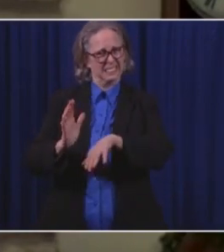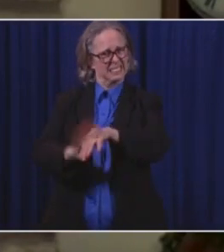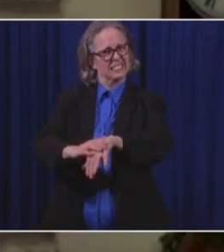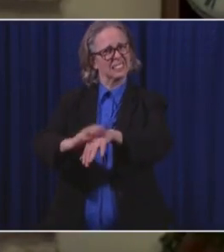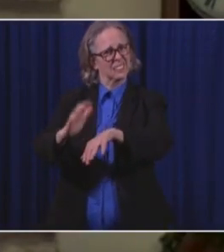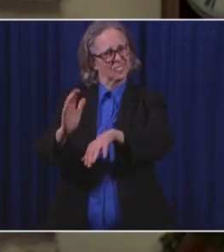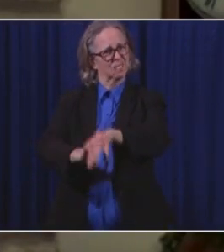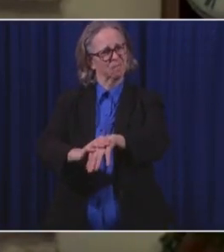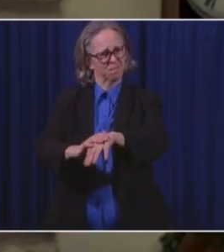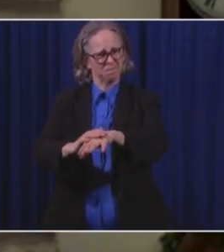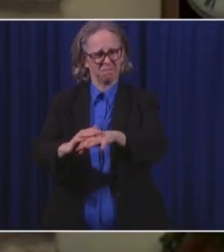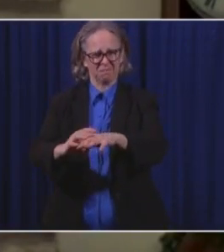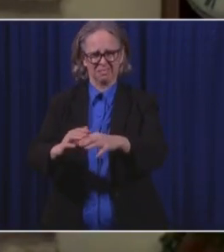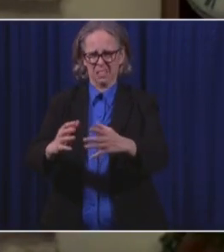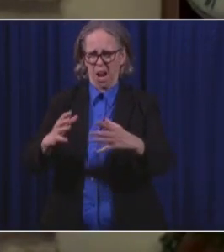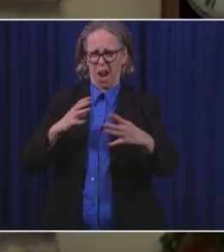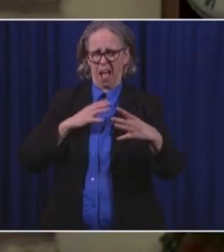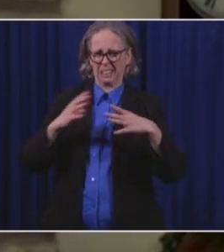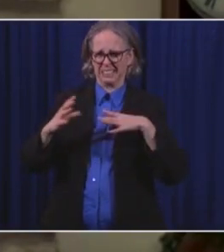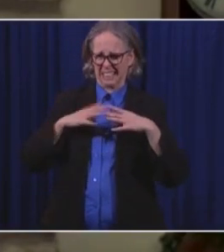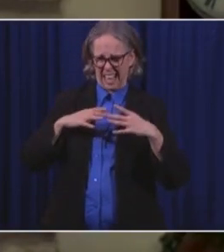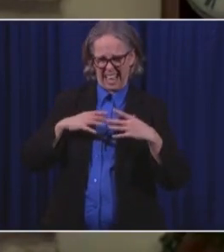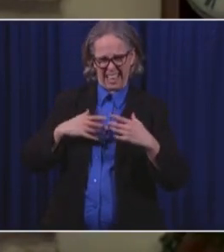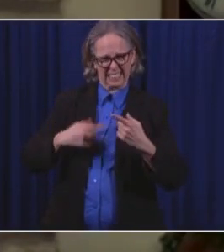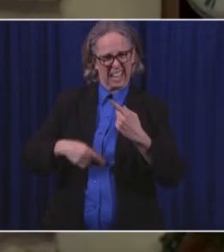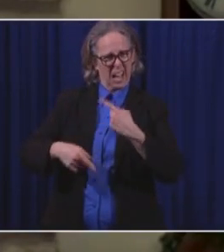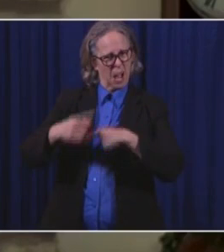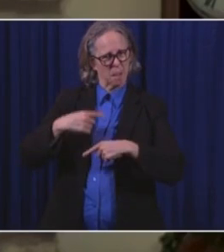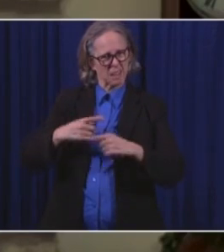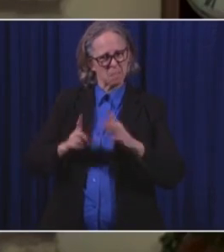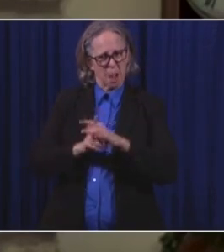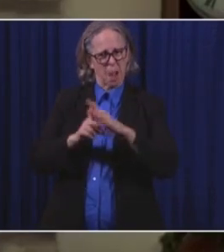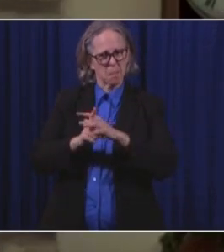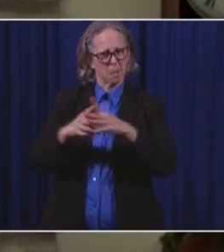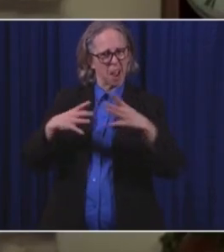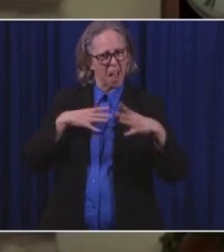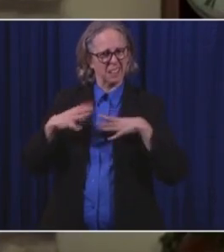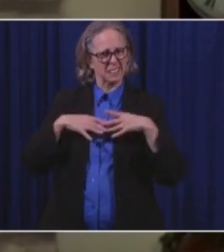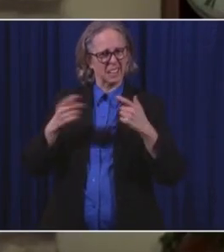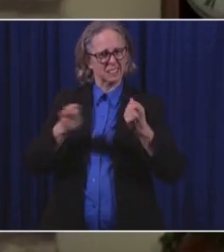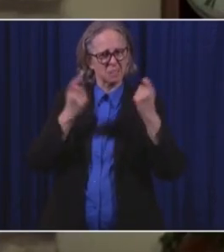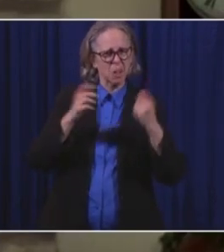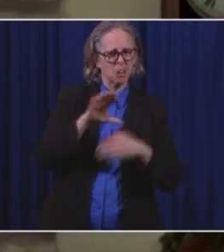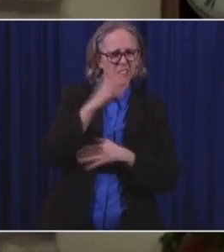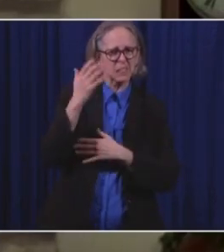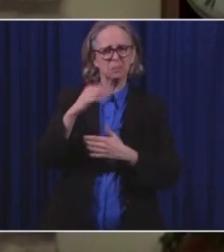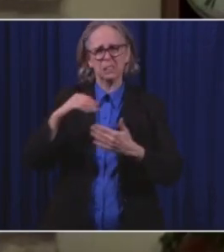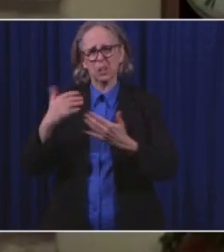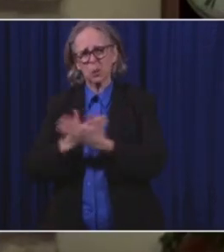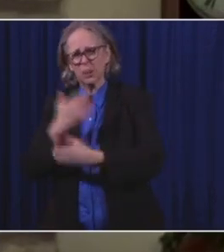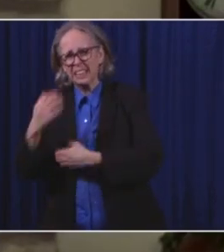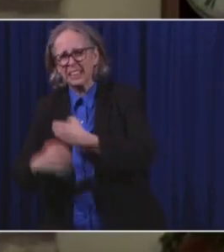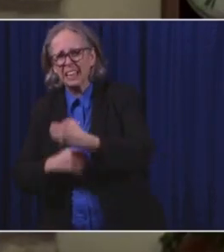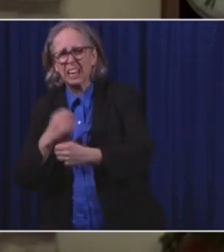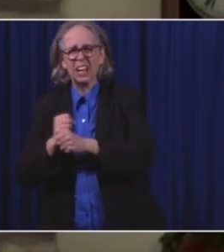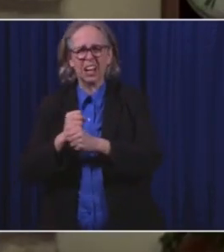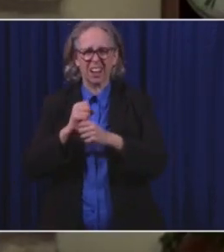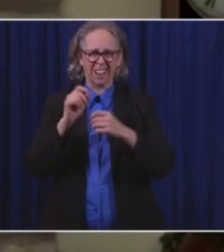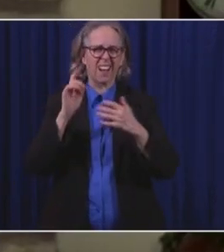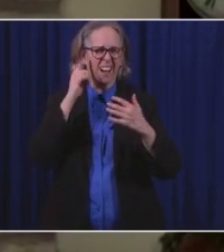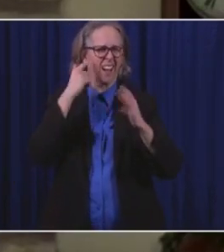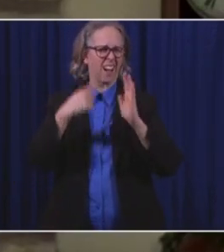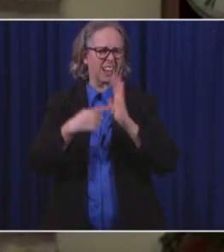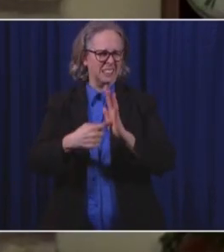the holidays together, where we have the holidays and then Christmas, New Year, for example, and when people are normally